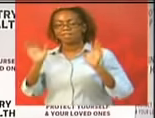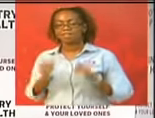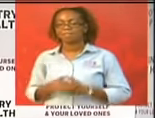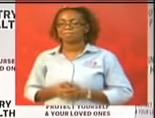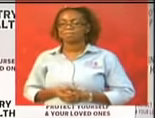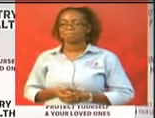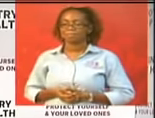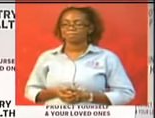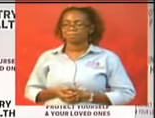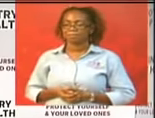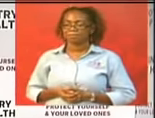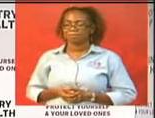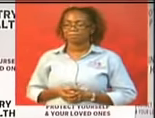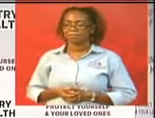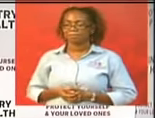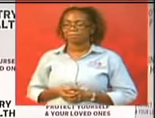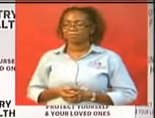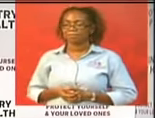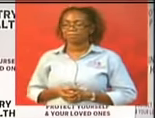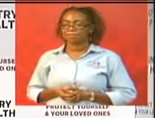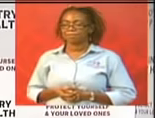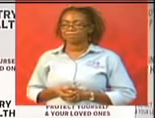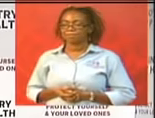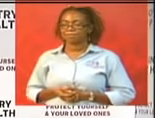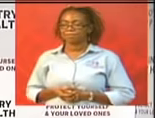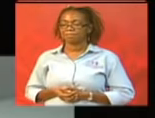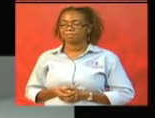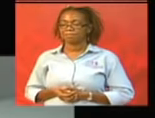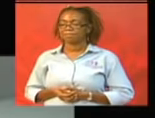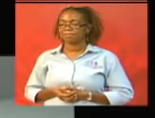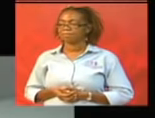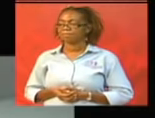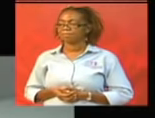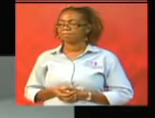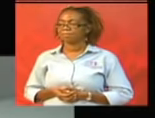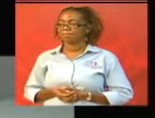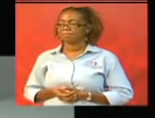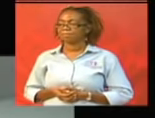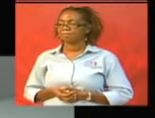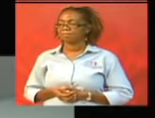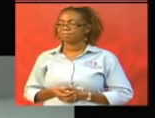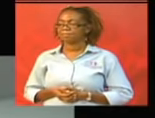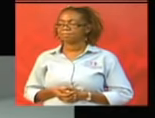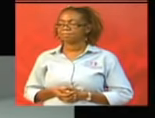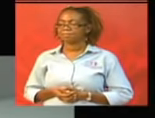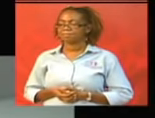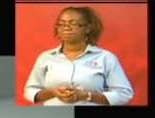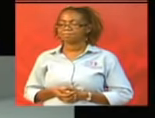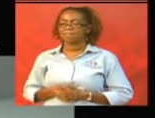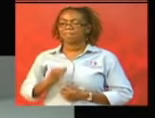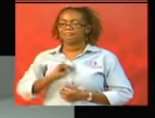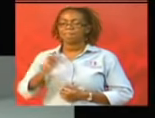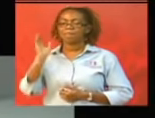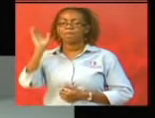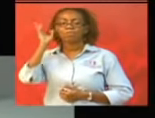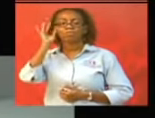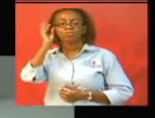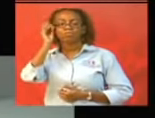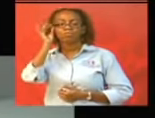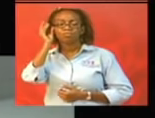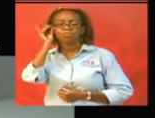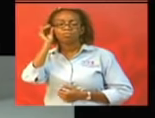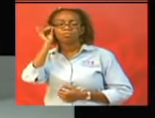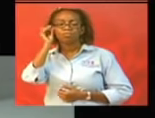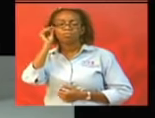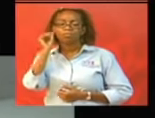Good morning. Natalie Singh, Caribbean Lifestyle Communications. I was just wondering, what is the procedure